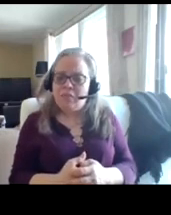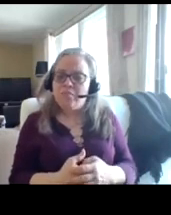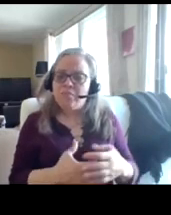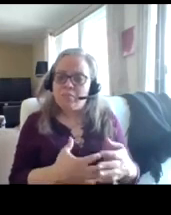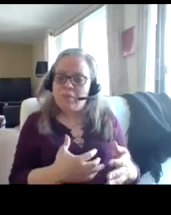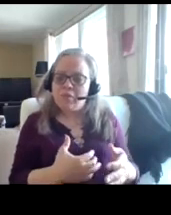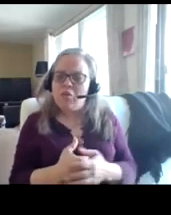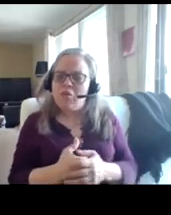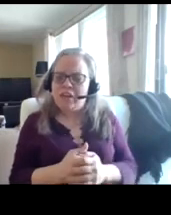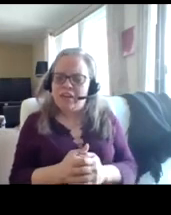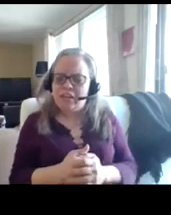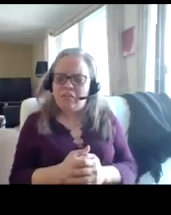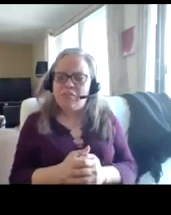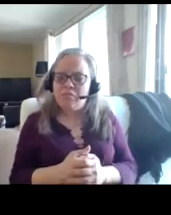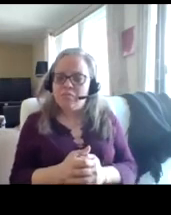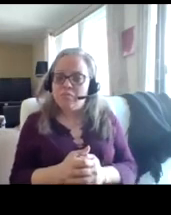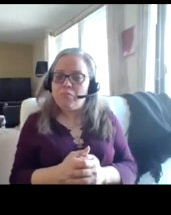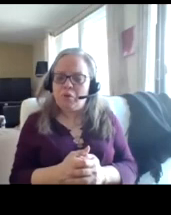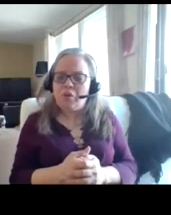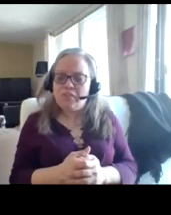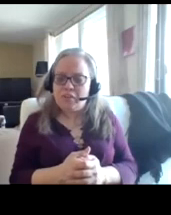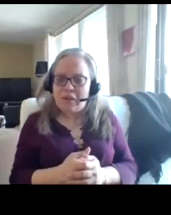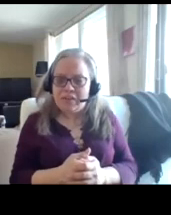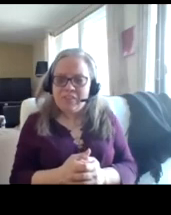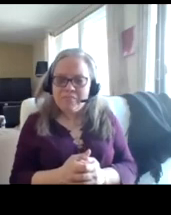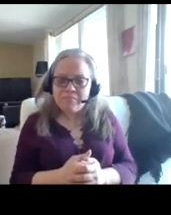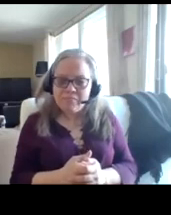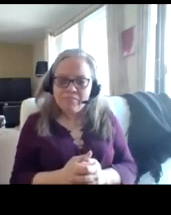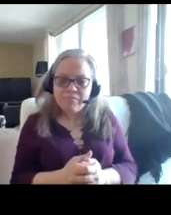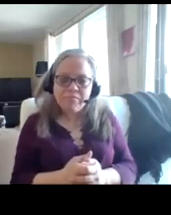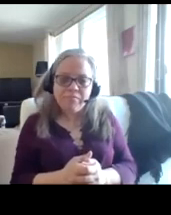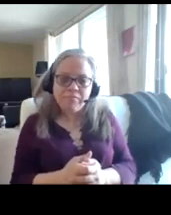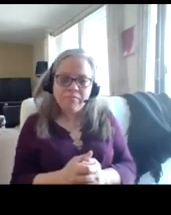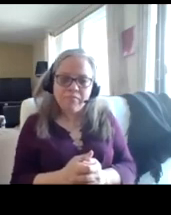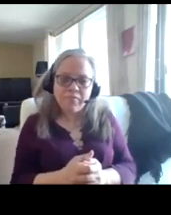the COVID-19 protocols in mind.